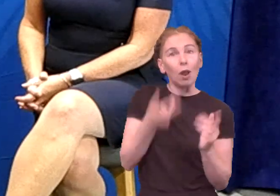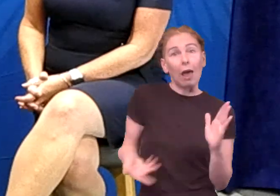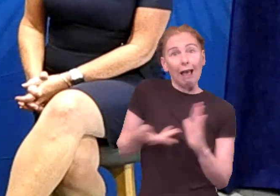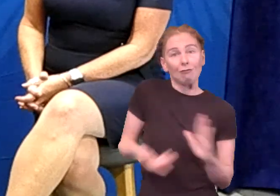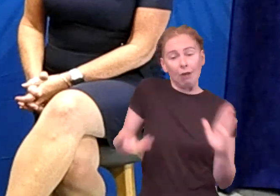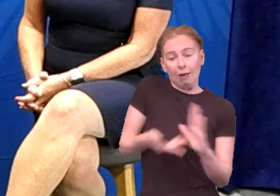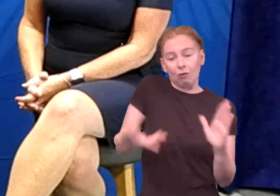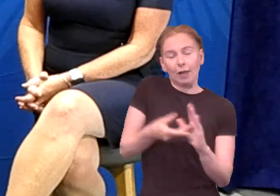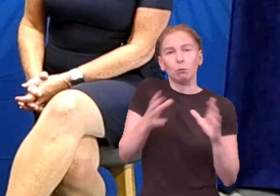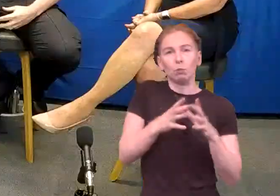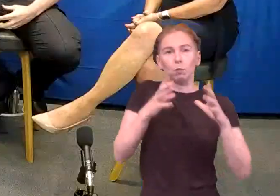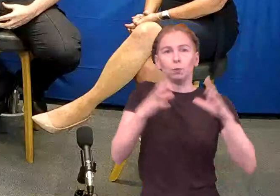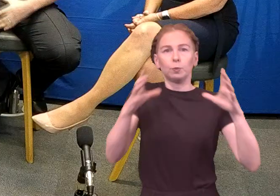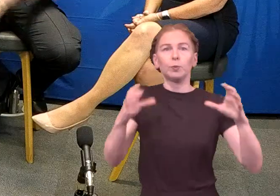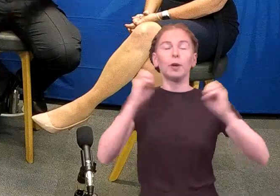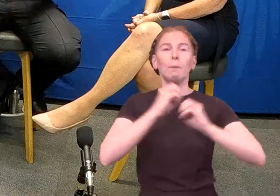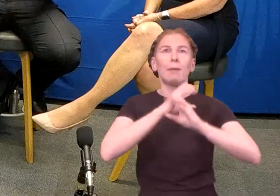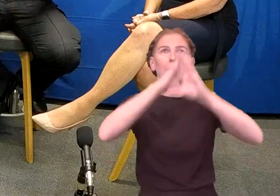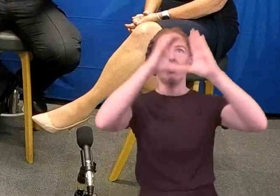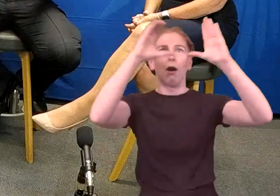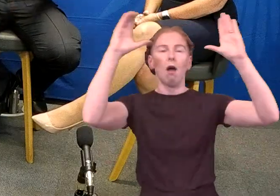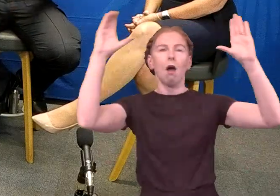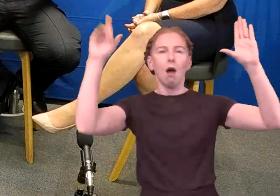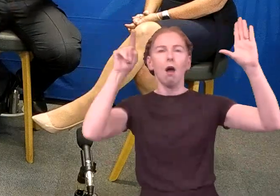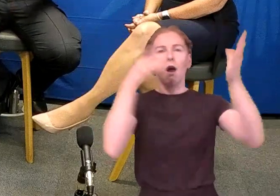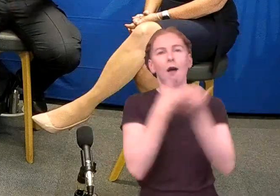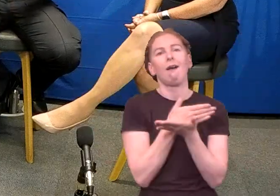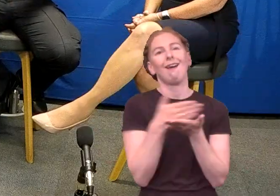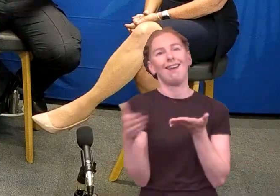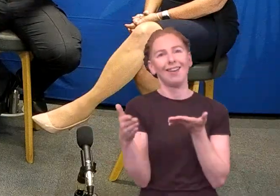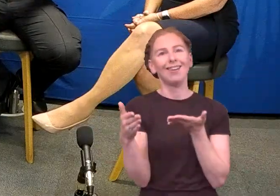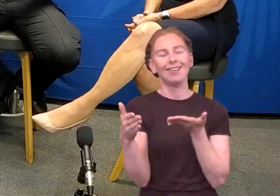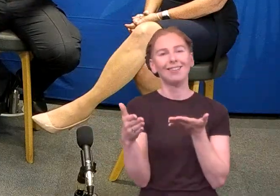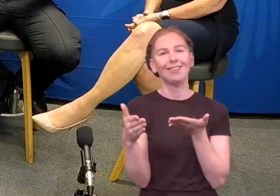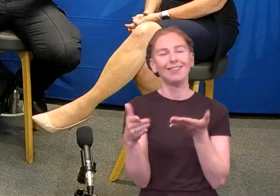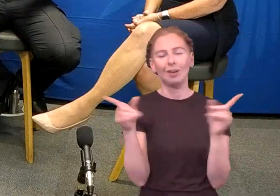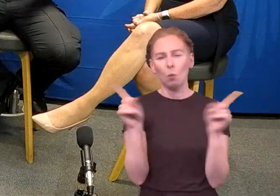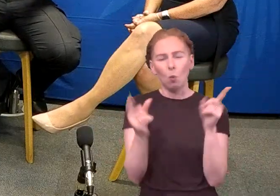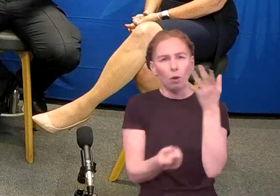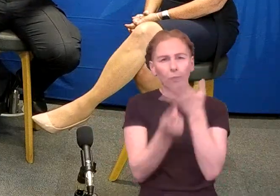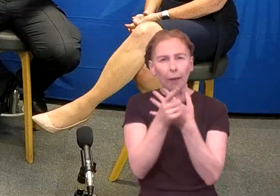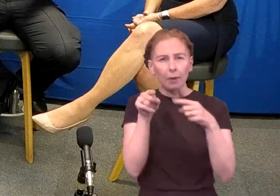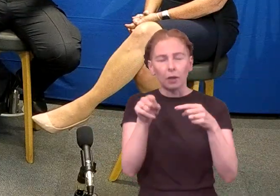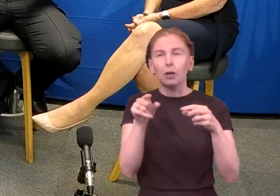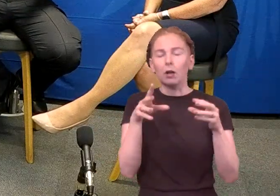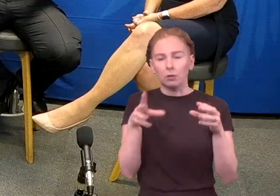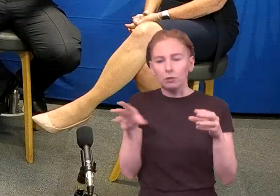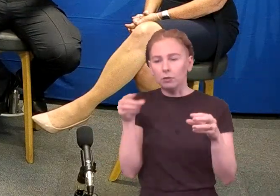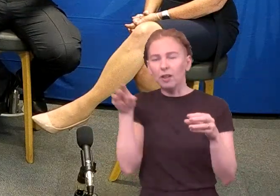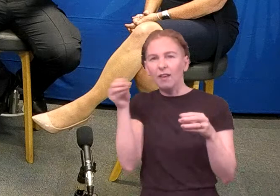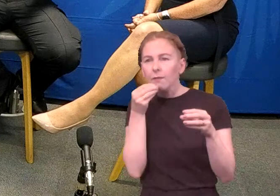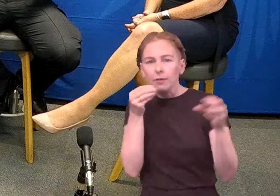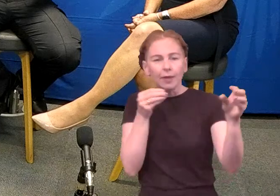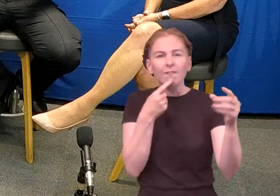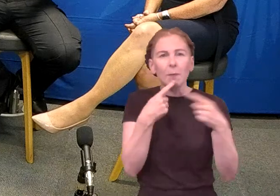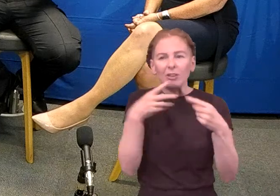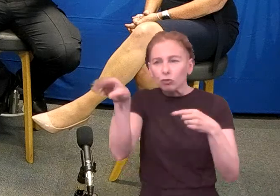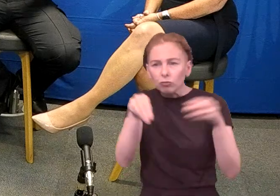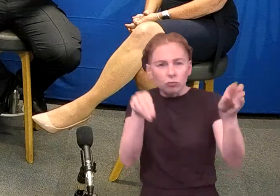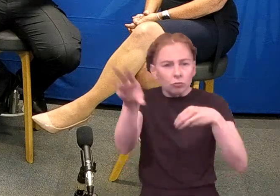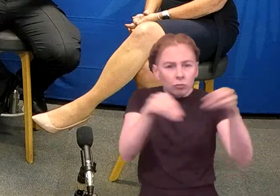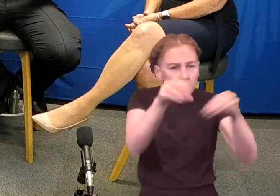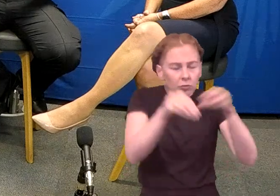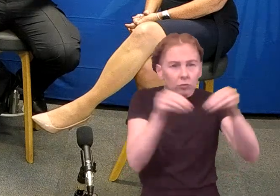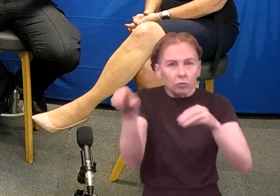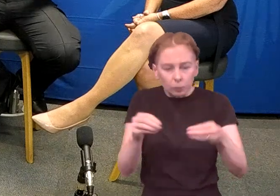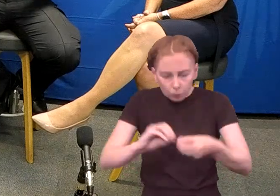individual. And then from that picture, which is formed of all those small individual pieces, we can then apply for warrants, we can take